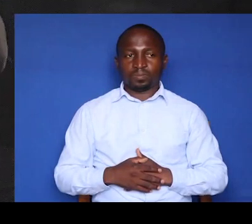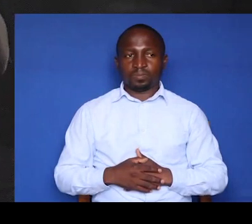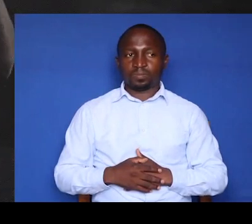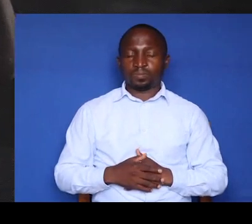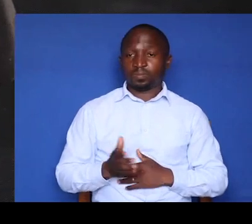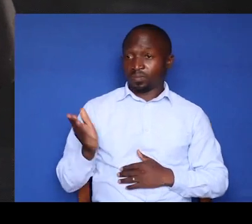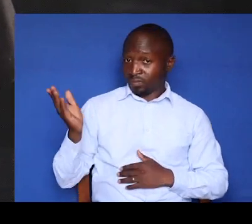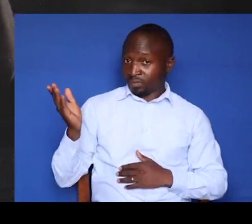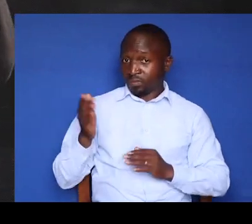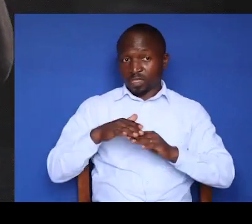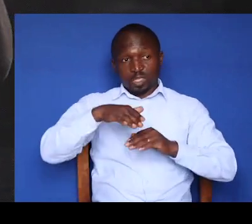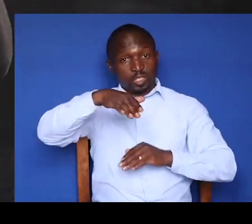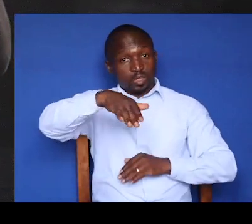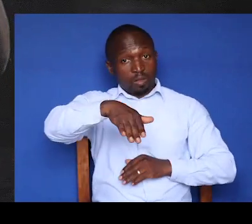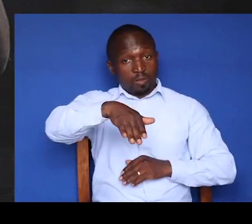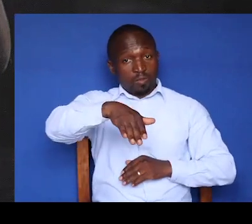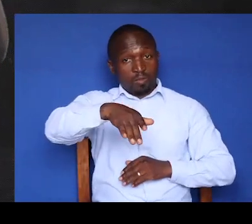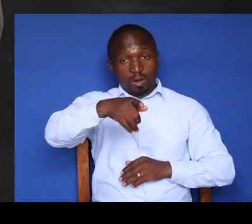The gradient, by being steep,